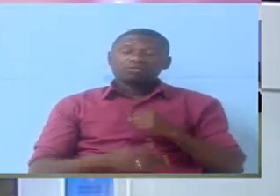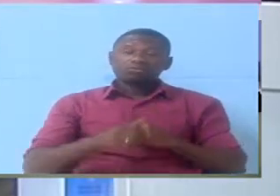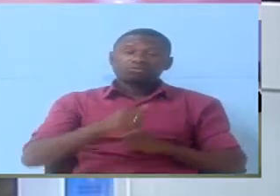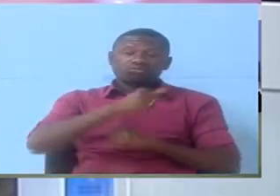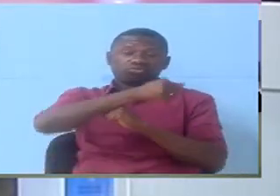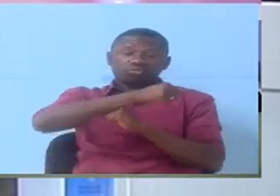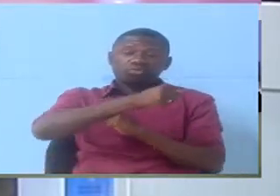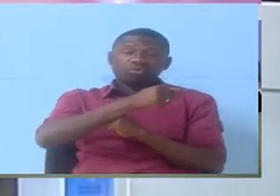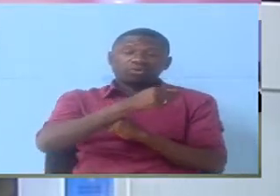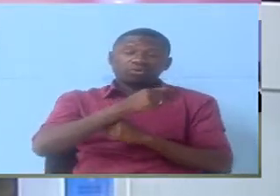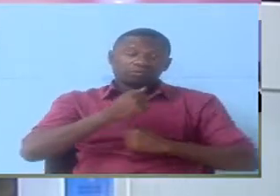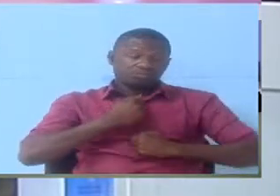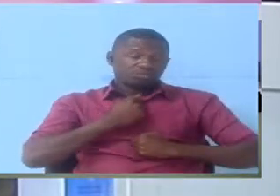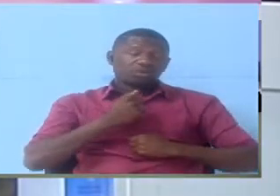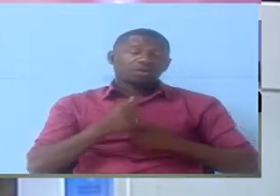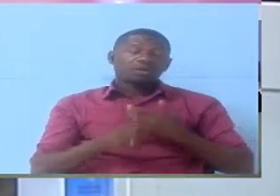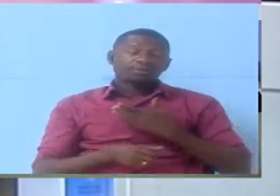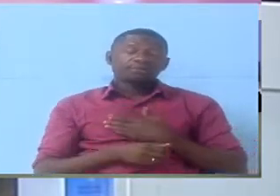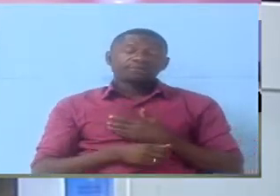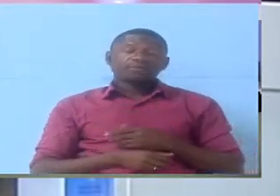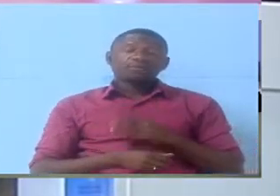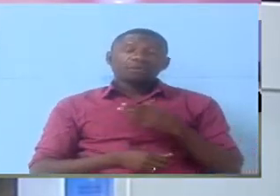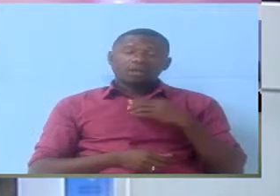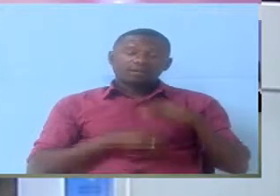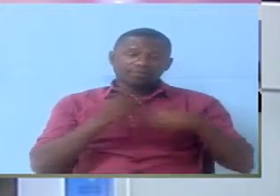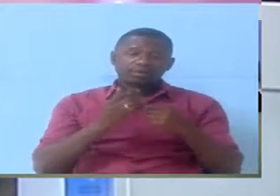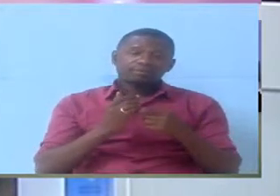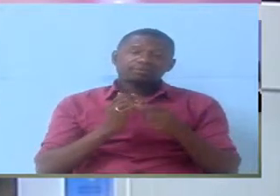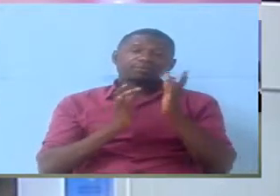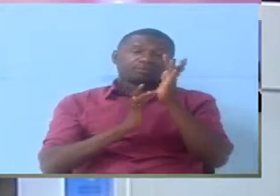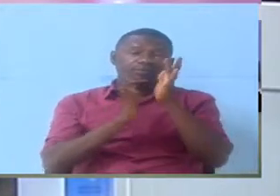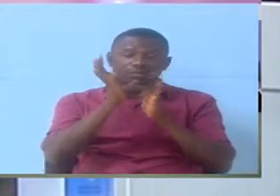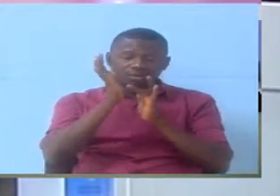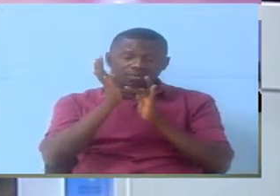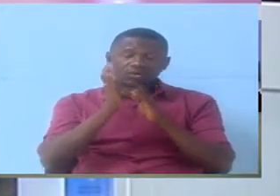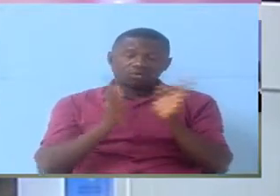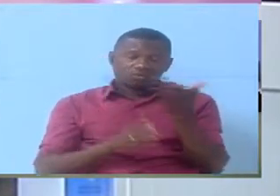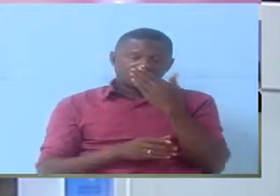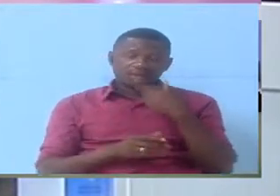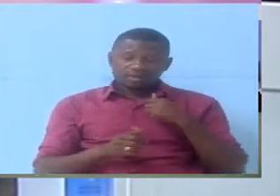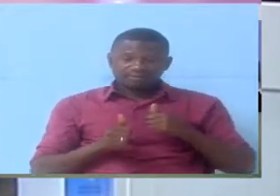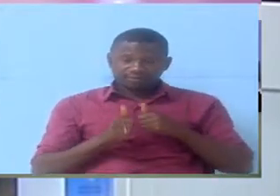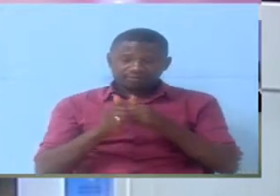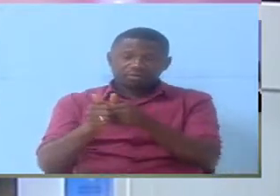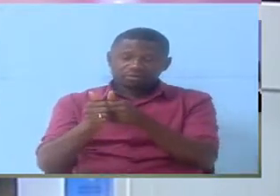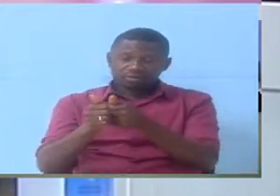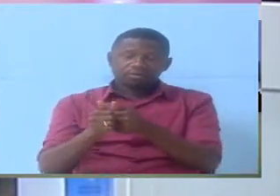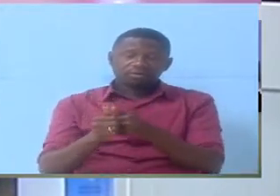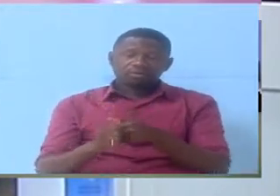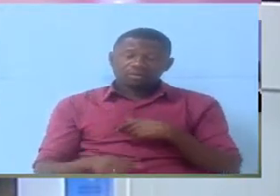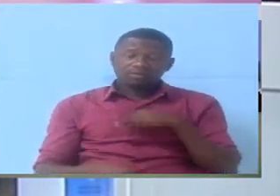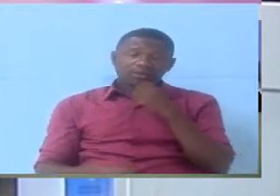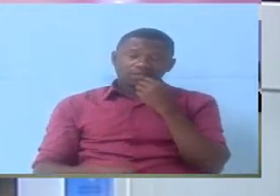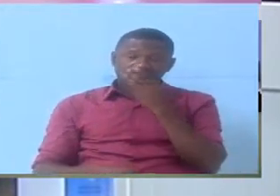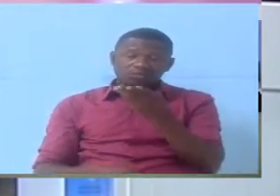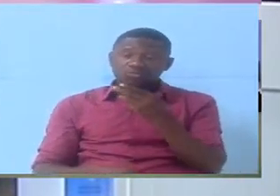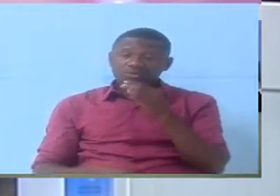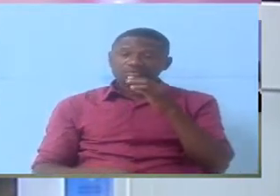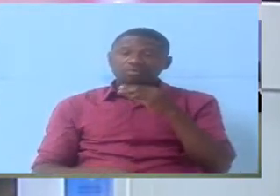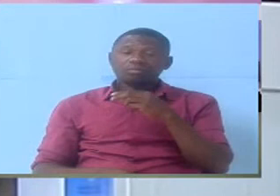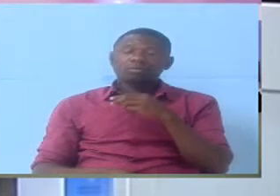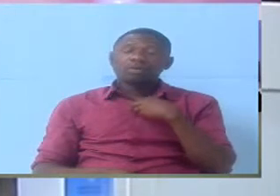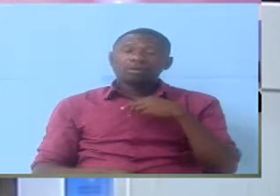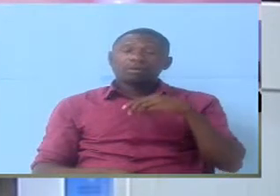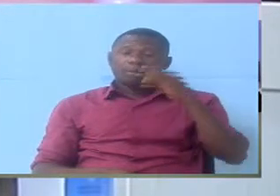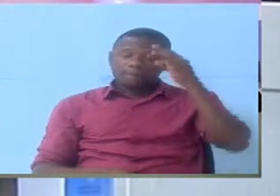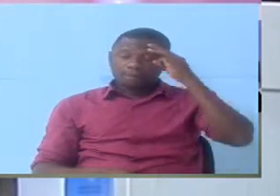So I went inside. Jesus, when I followed him, Jesus, so he said to the minister, minister enko. Well,